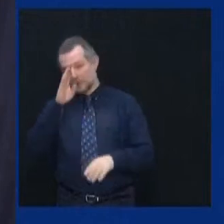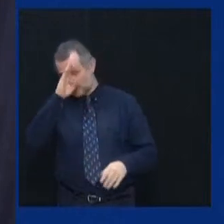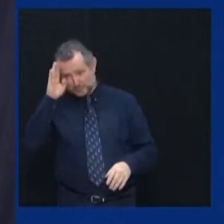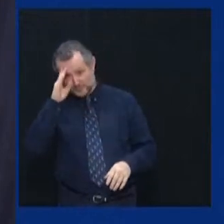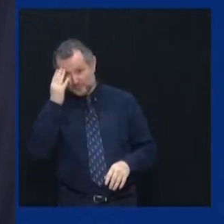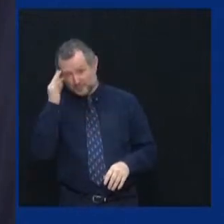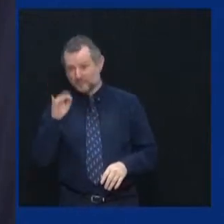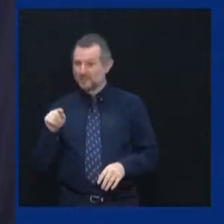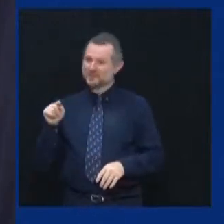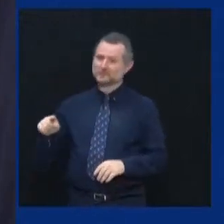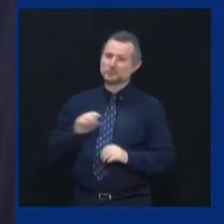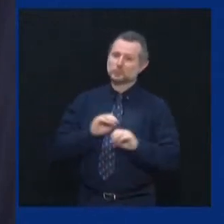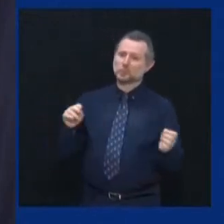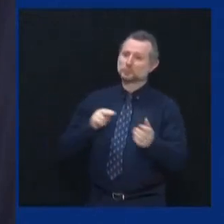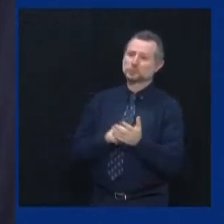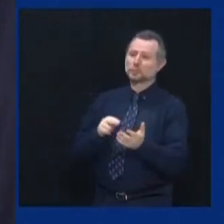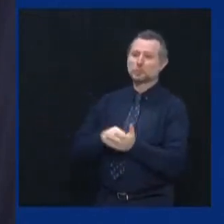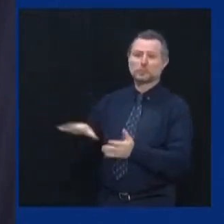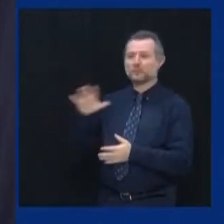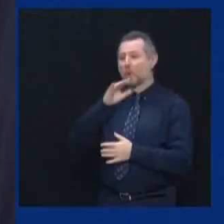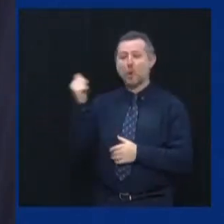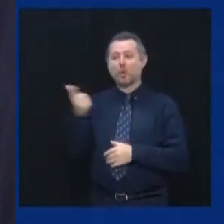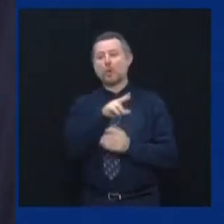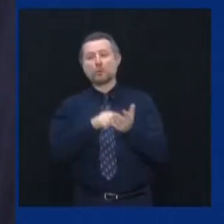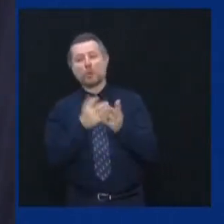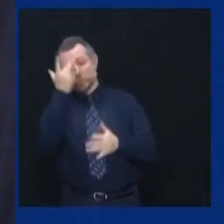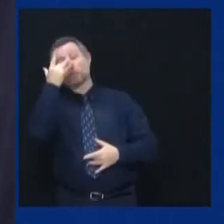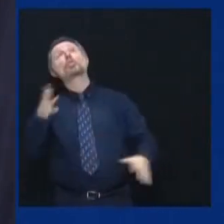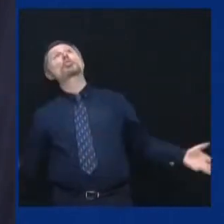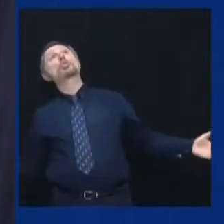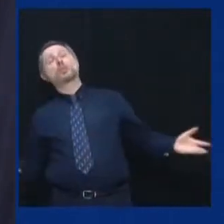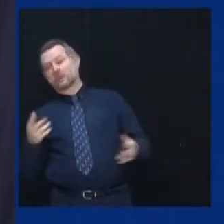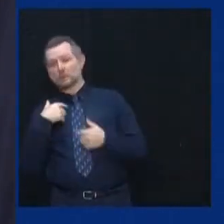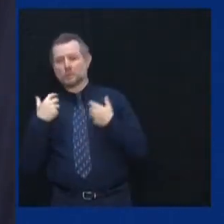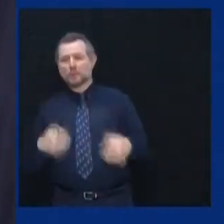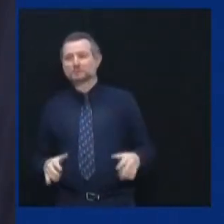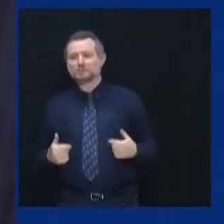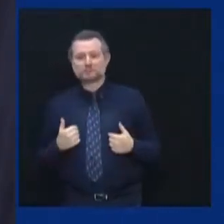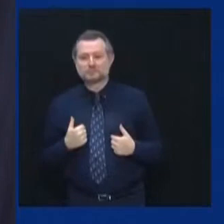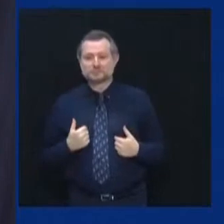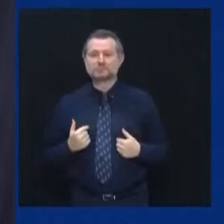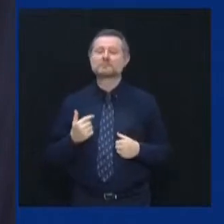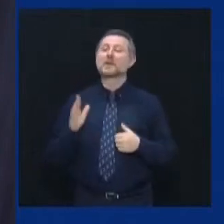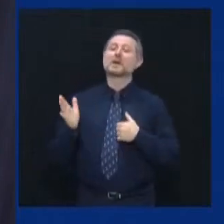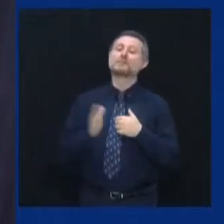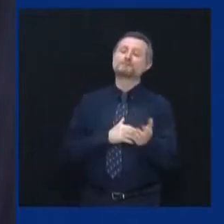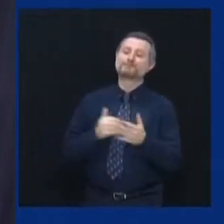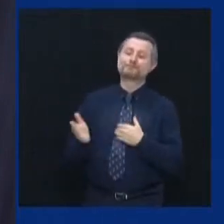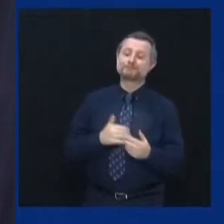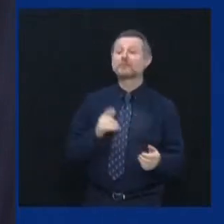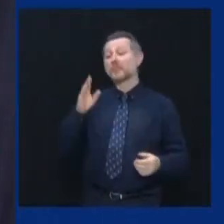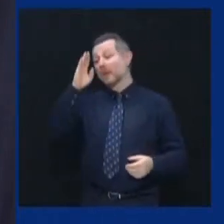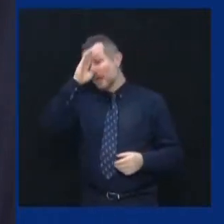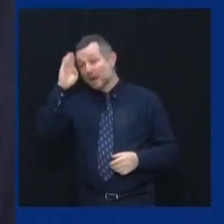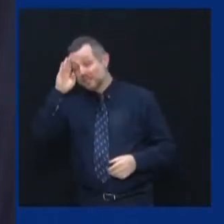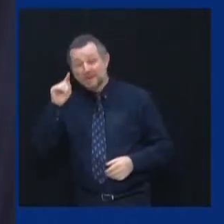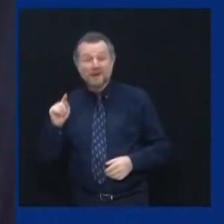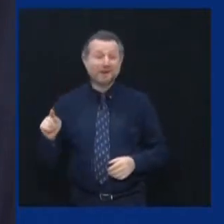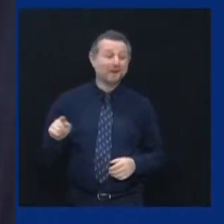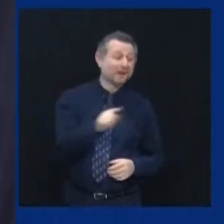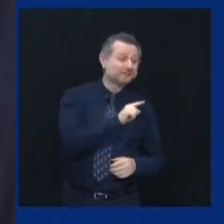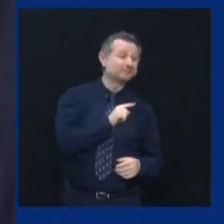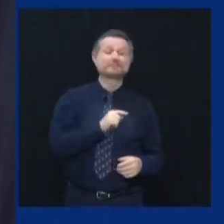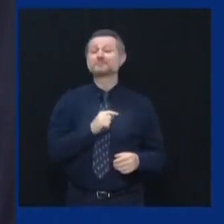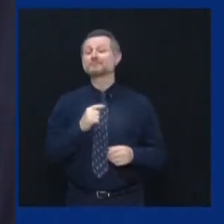get nurses because the nurses are sick, especially in this situation. So hospitals are part